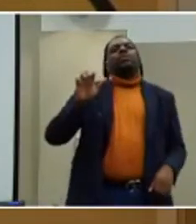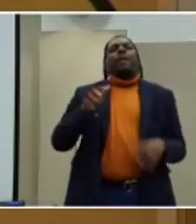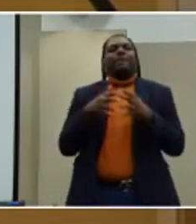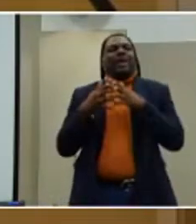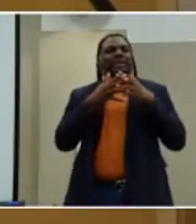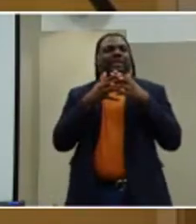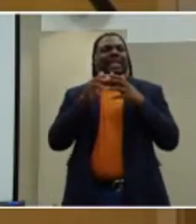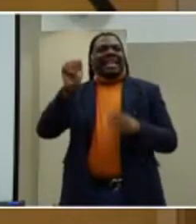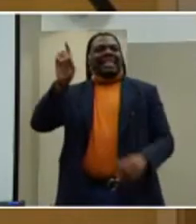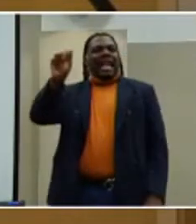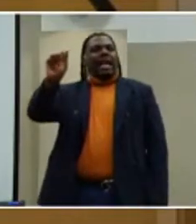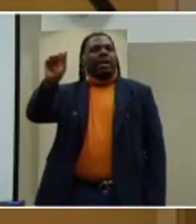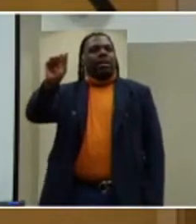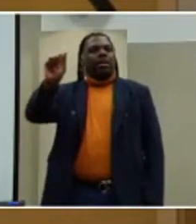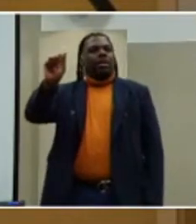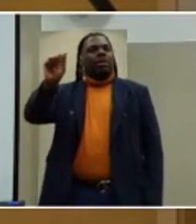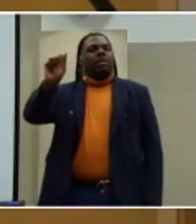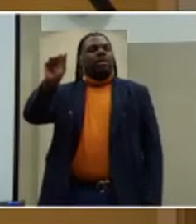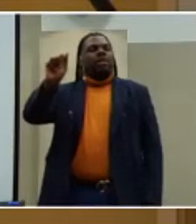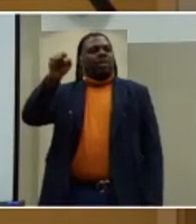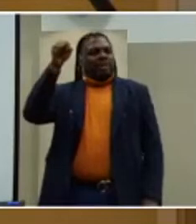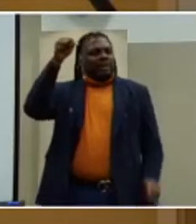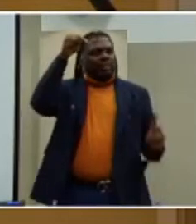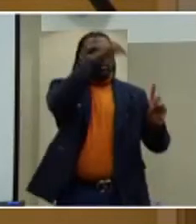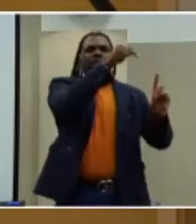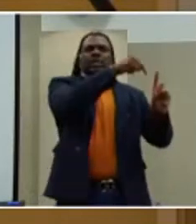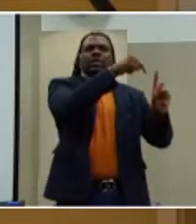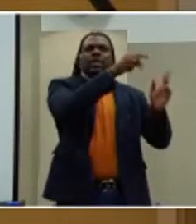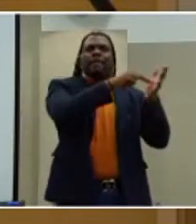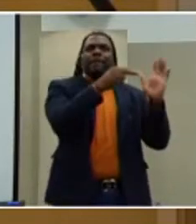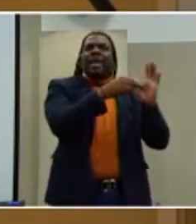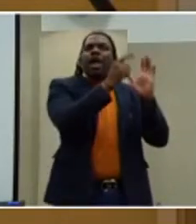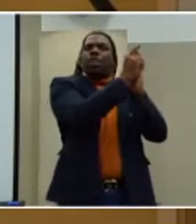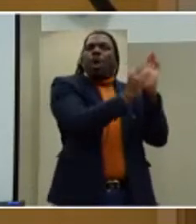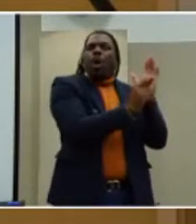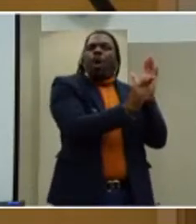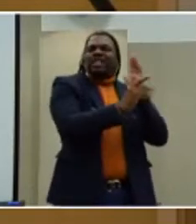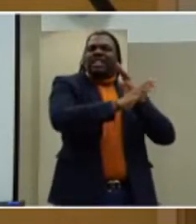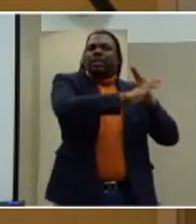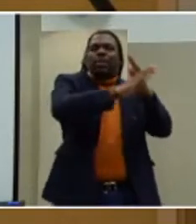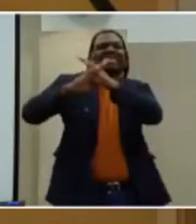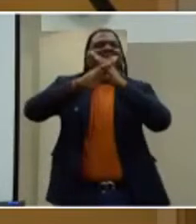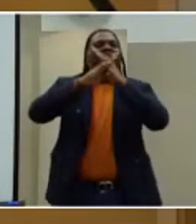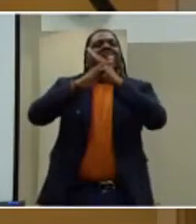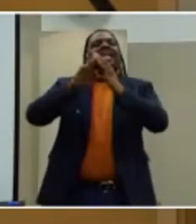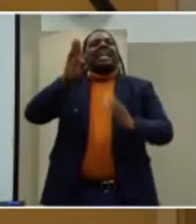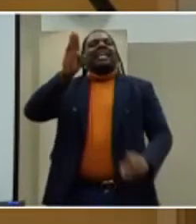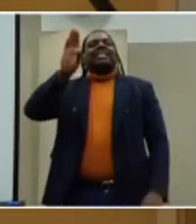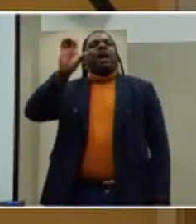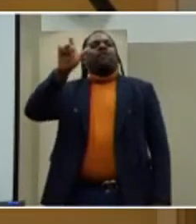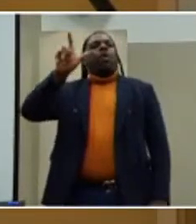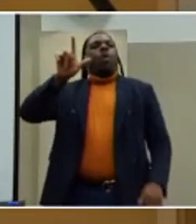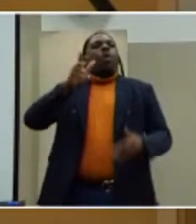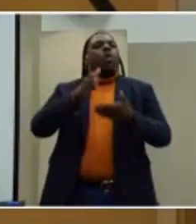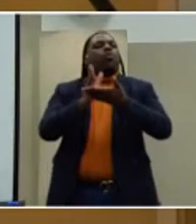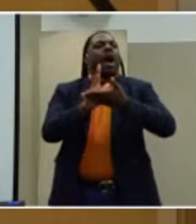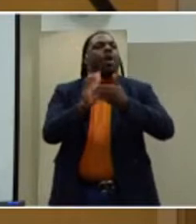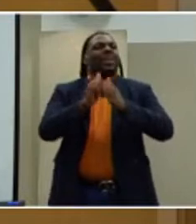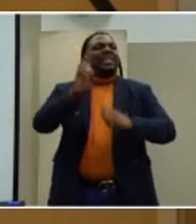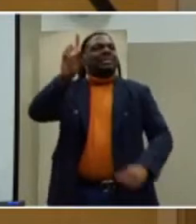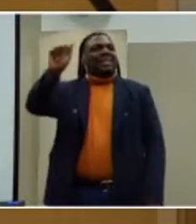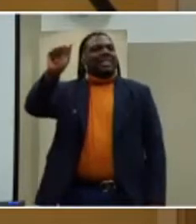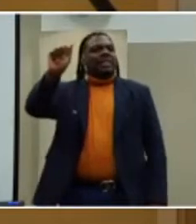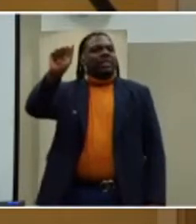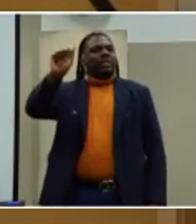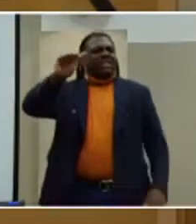Act. This act was landmark legislation to protect the civil rights of individuals with disabilities